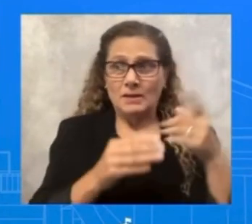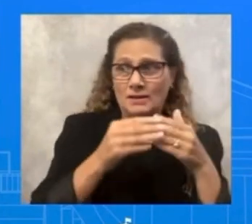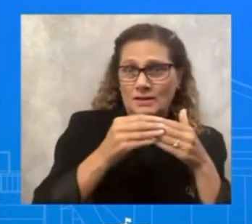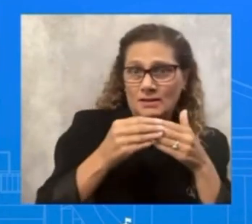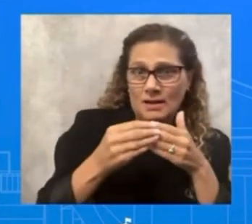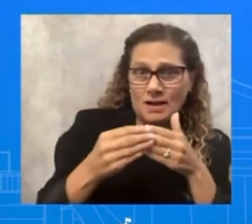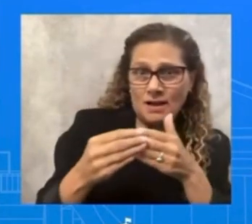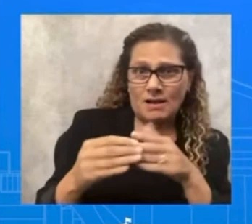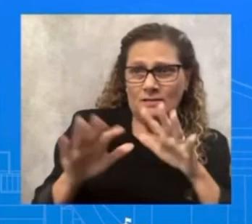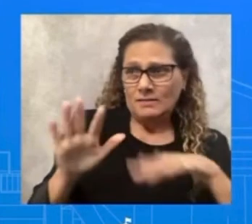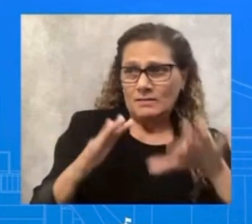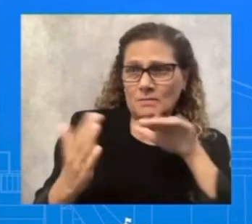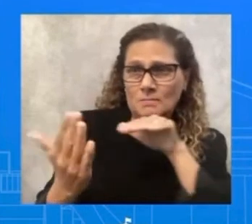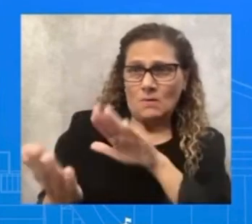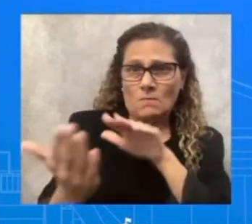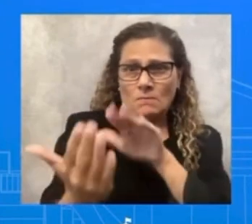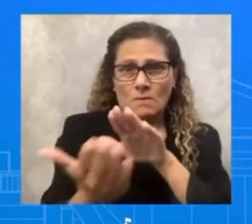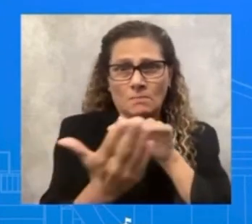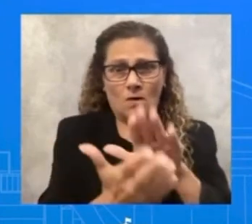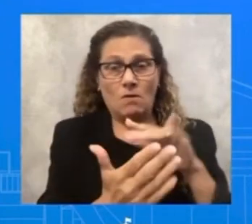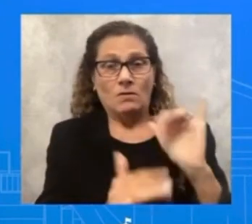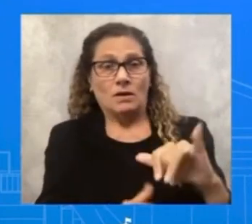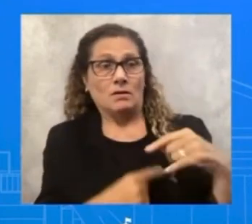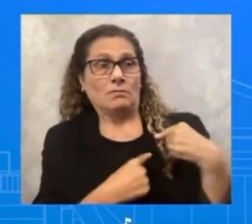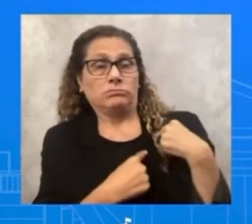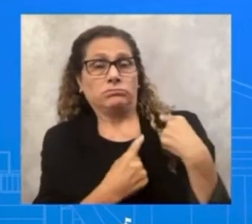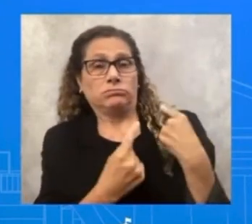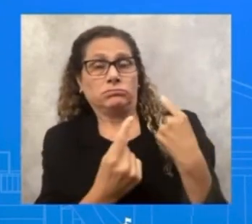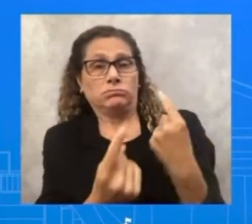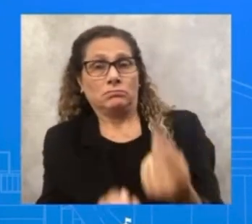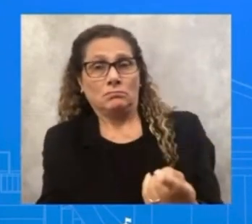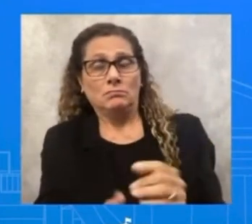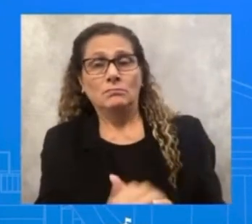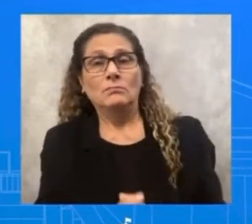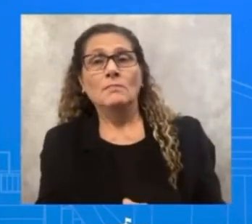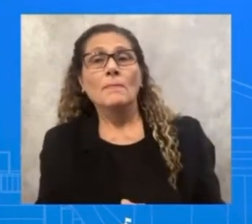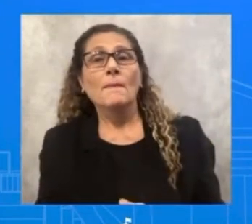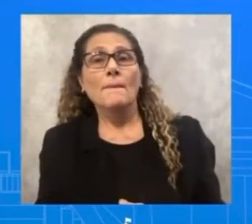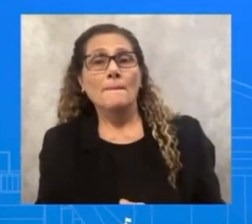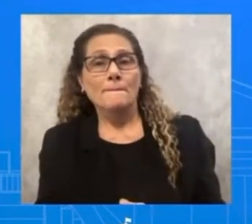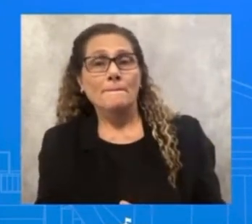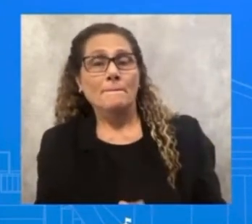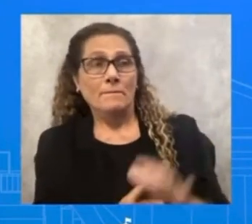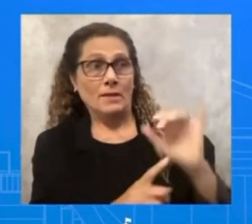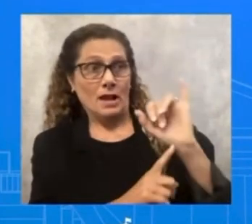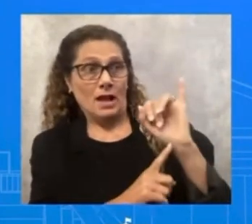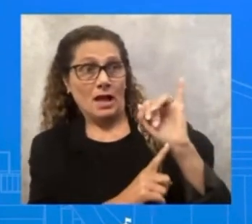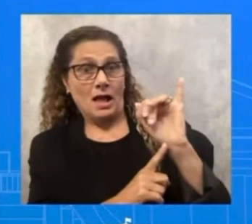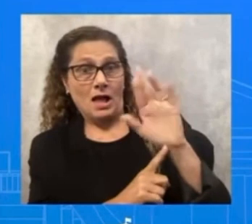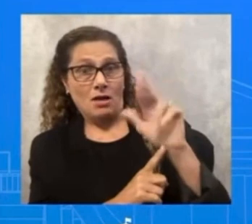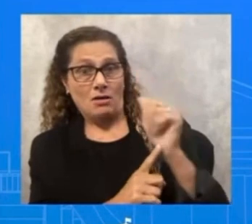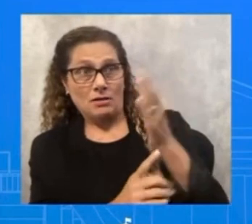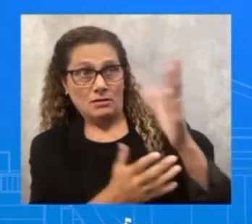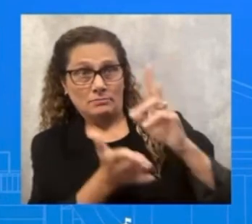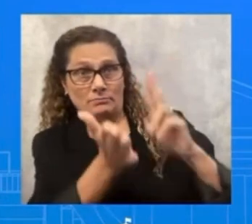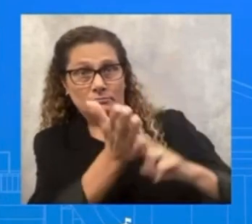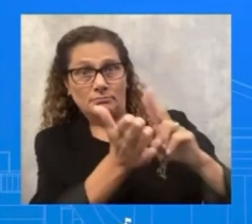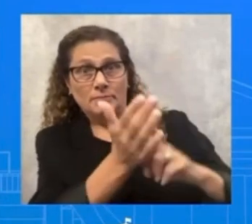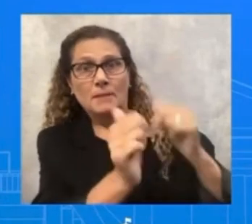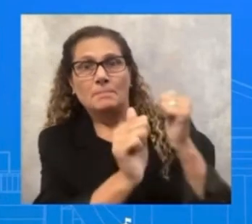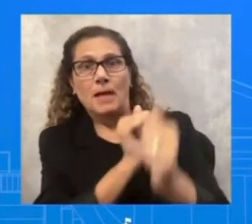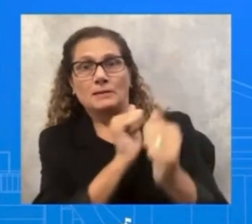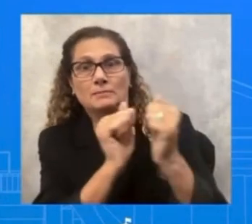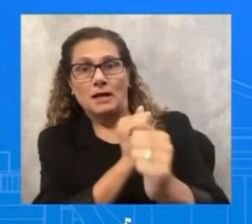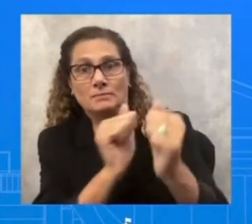the Inflation Reduction Act passed, we've already seen more than $110 billion in new clean energy manufacturing